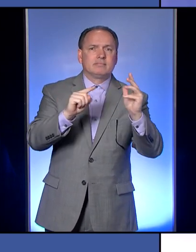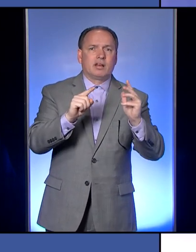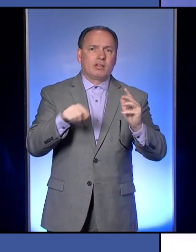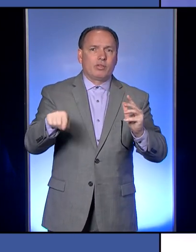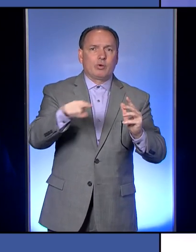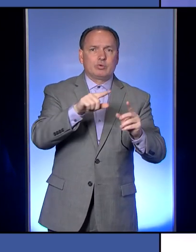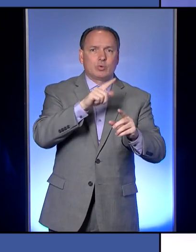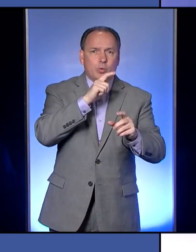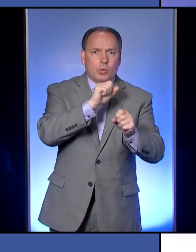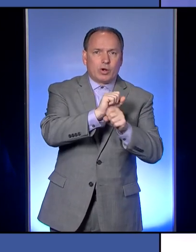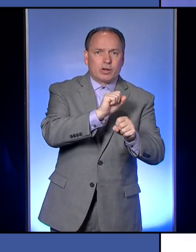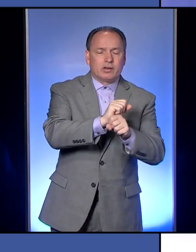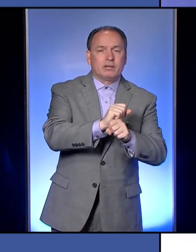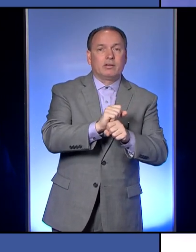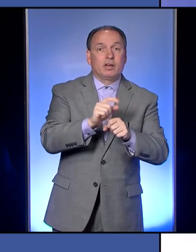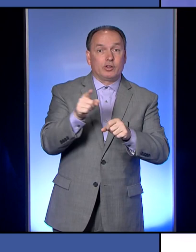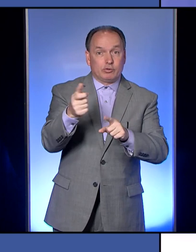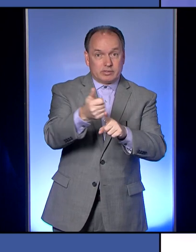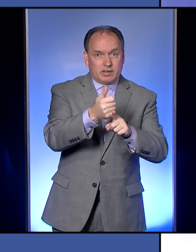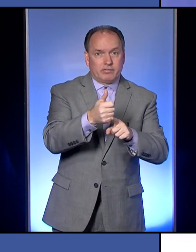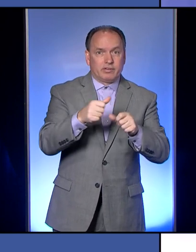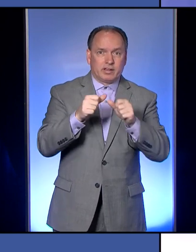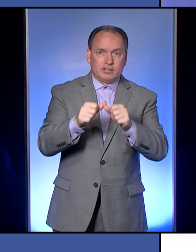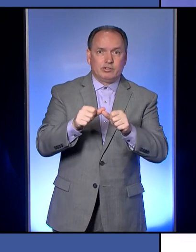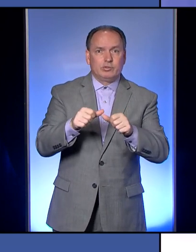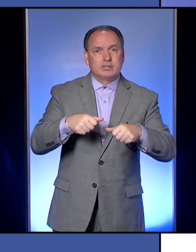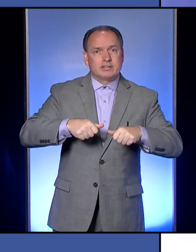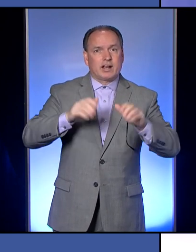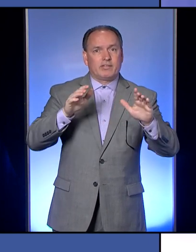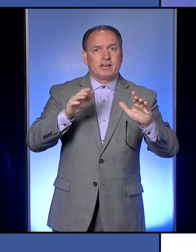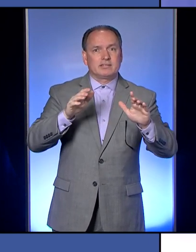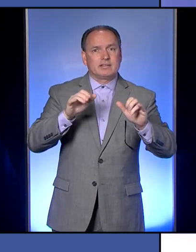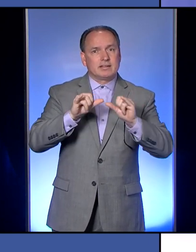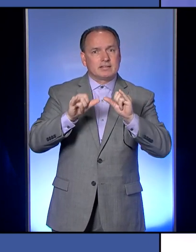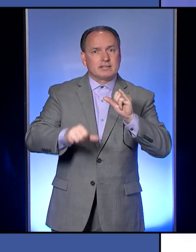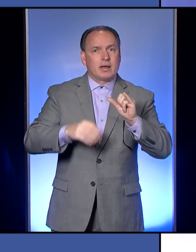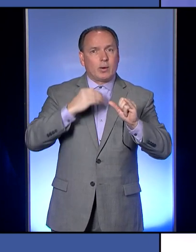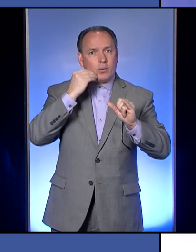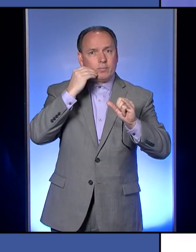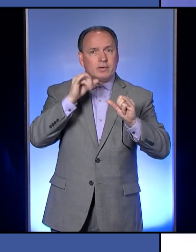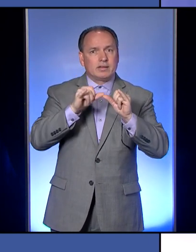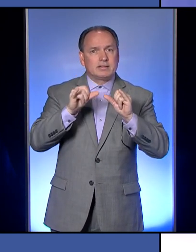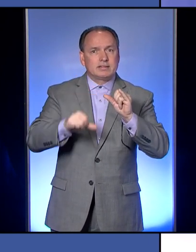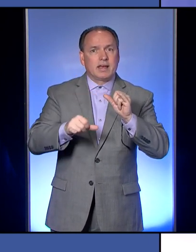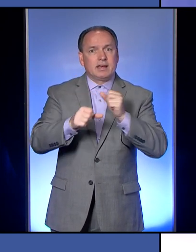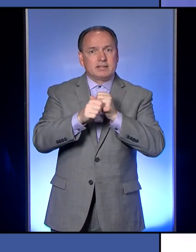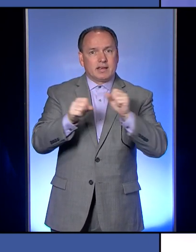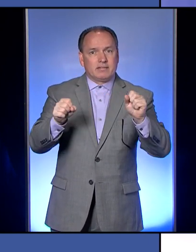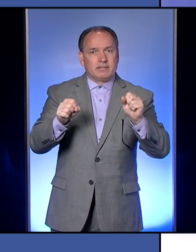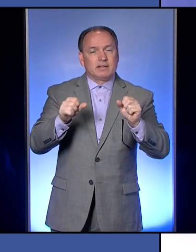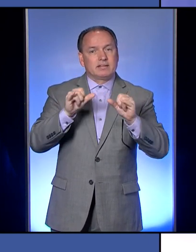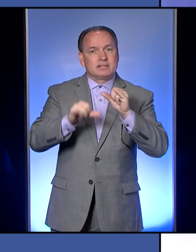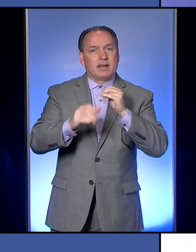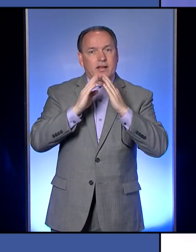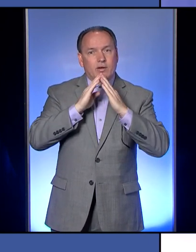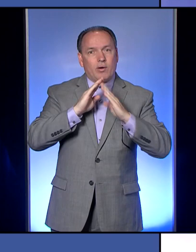continue to sacrifice and stay home. And stay calm and stay safe. And thank you.